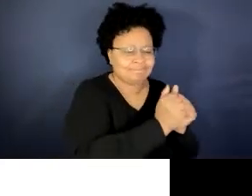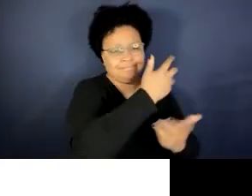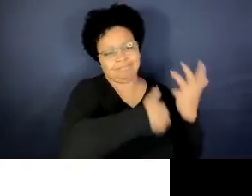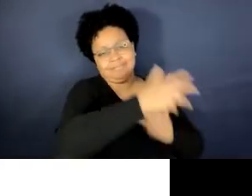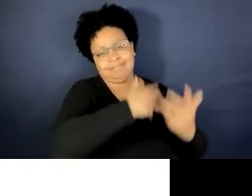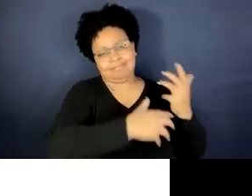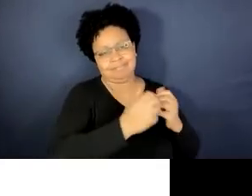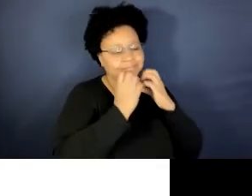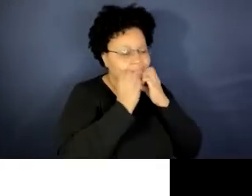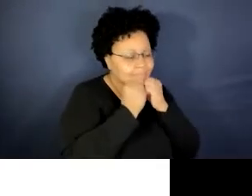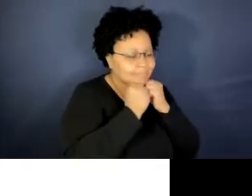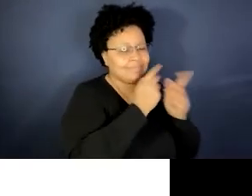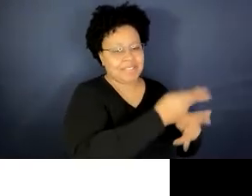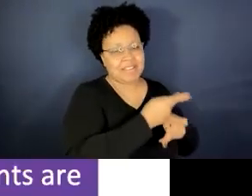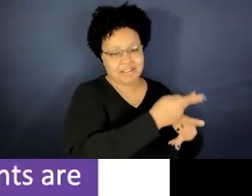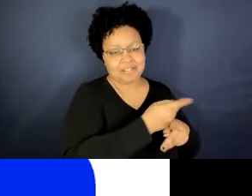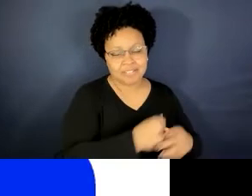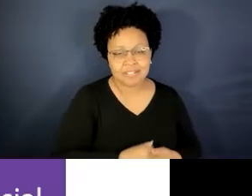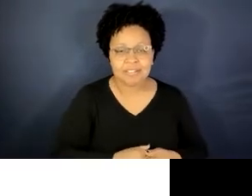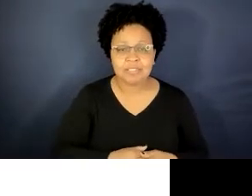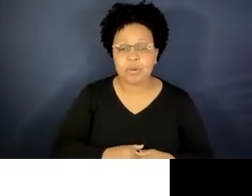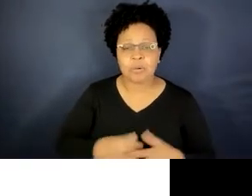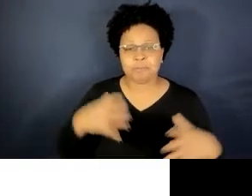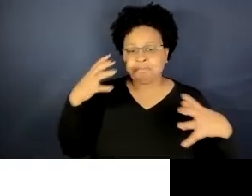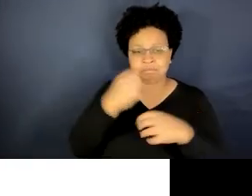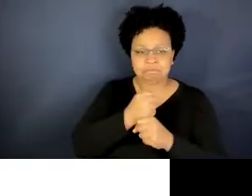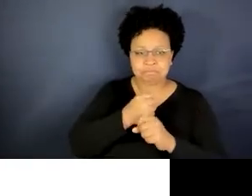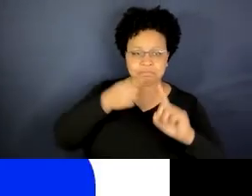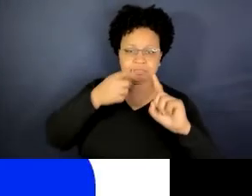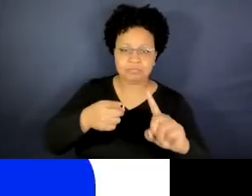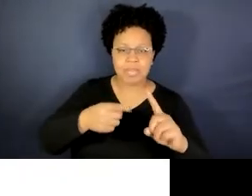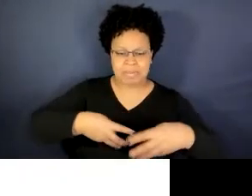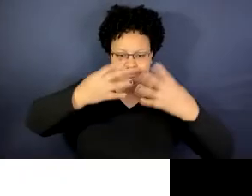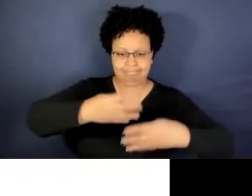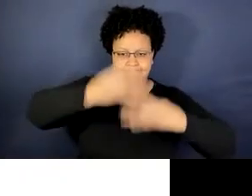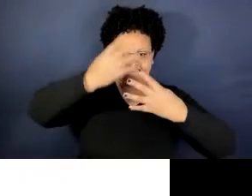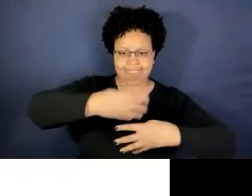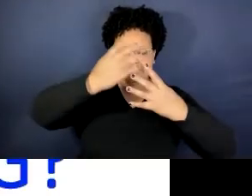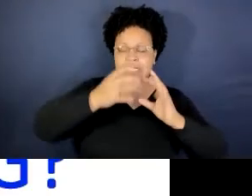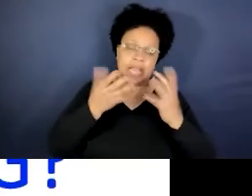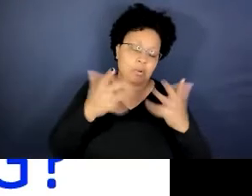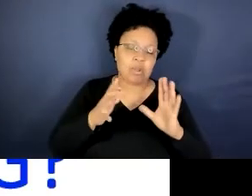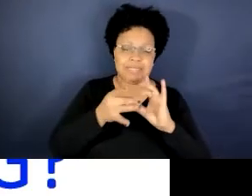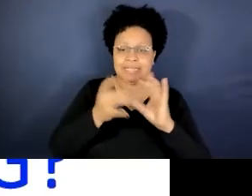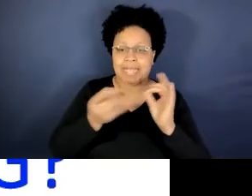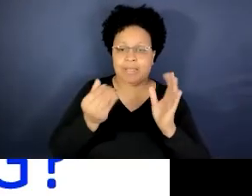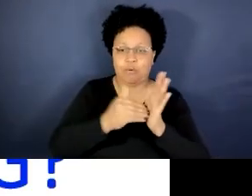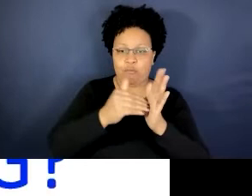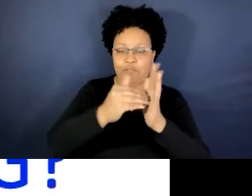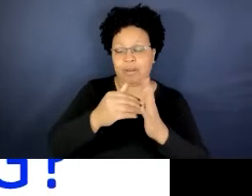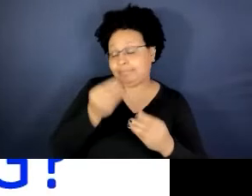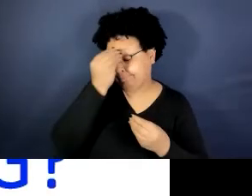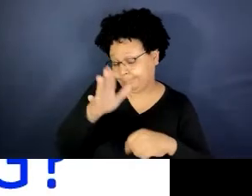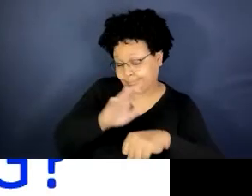So in closing, I'm going to just go down here because I'm repeating myself. I want y'all to know I repeat